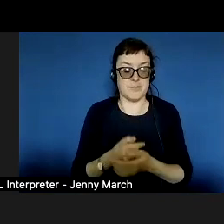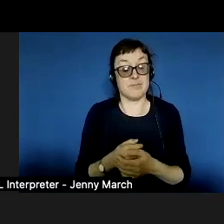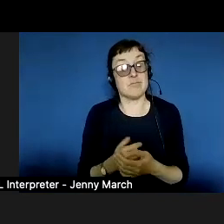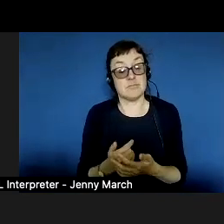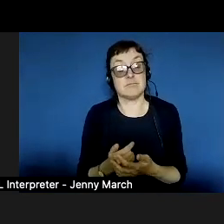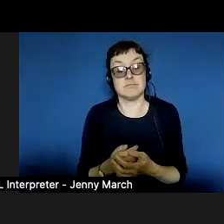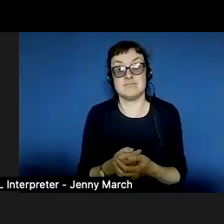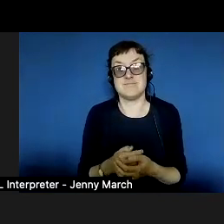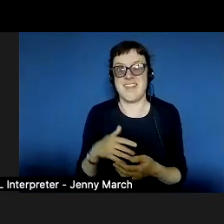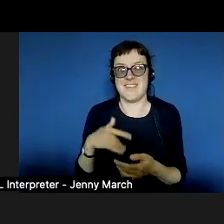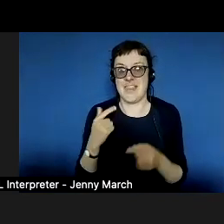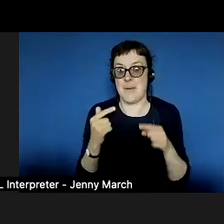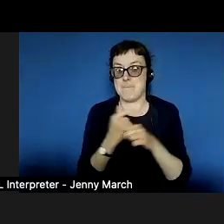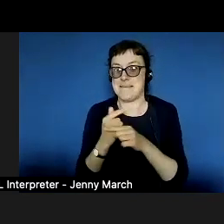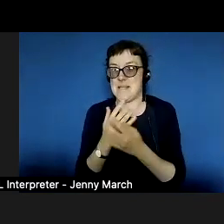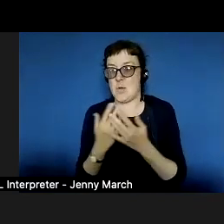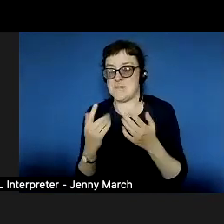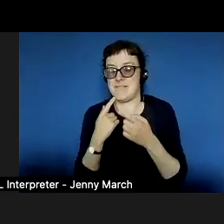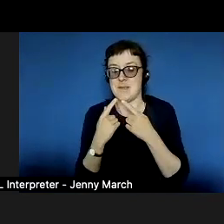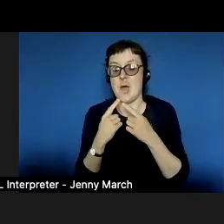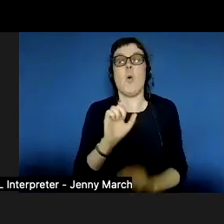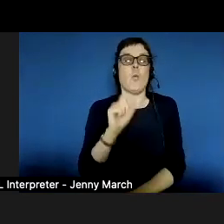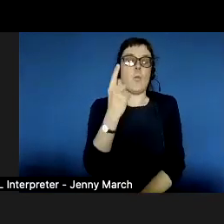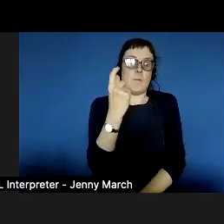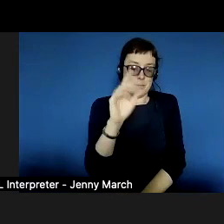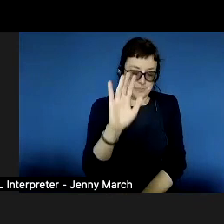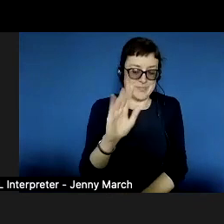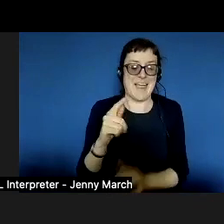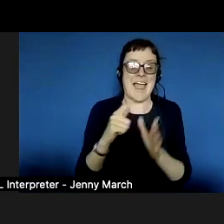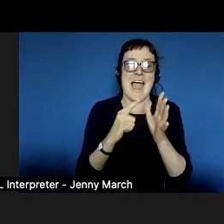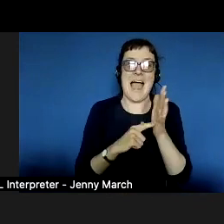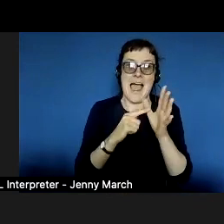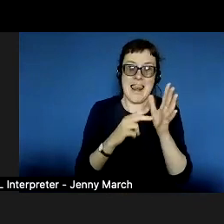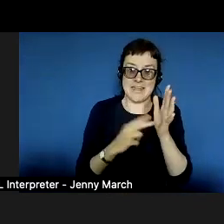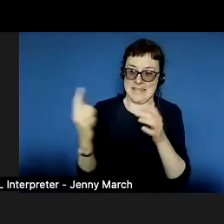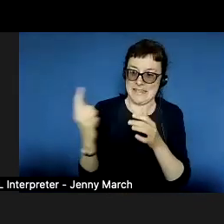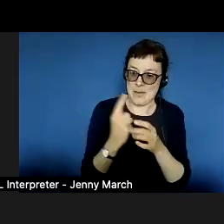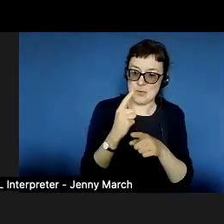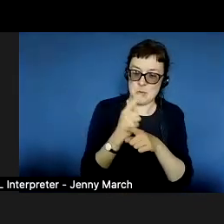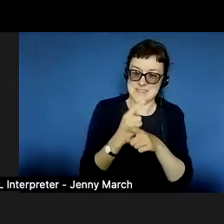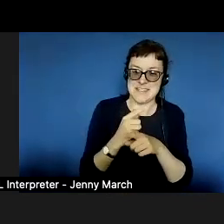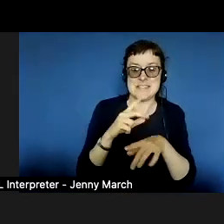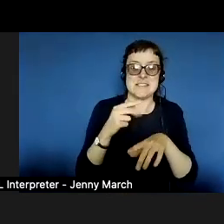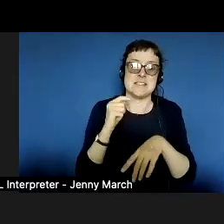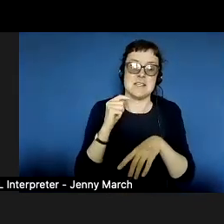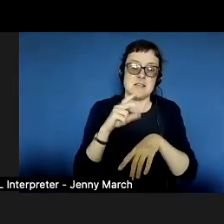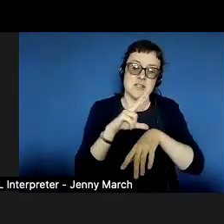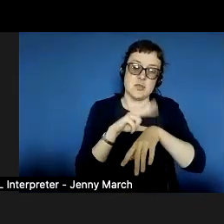But I feel like I'm missing out loads of things. Also, I missed out a session where Alan came in and spoke to us. He's the son of Dr. Baudry,